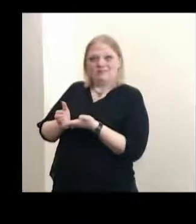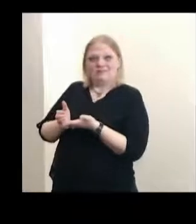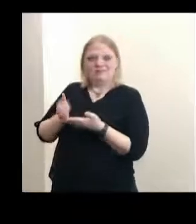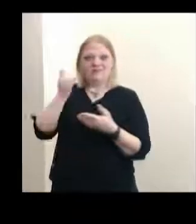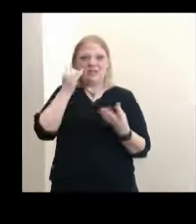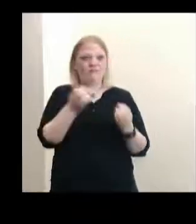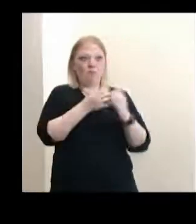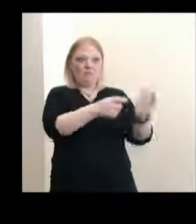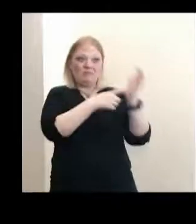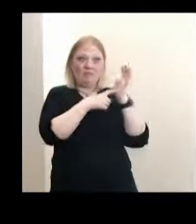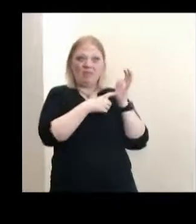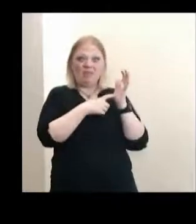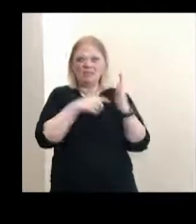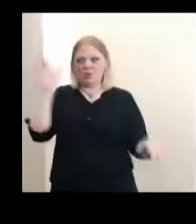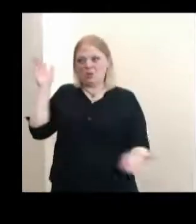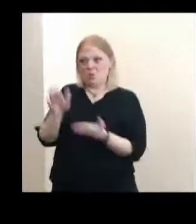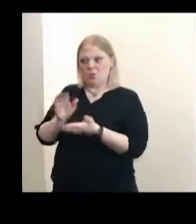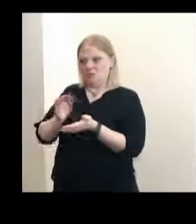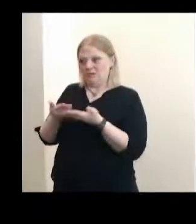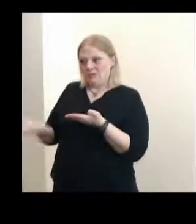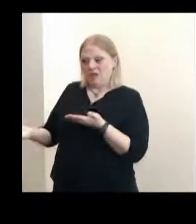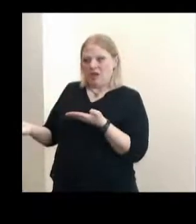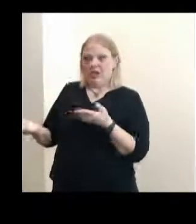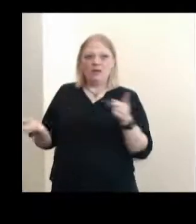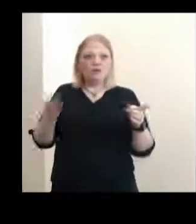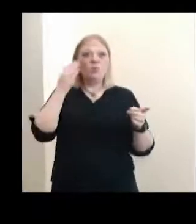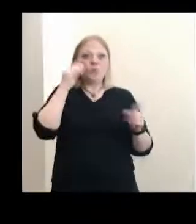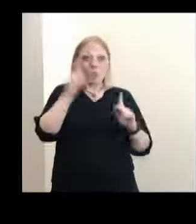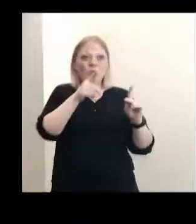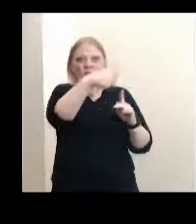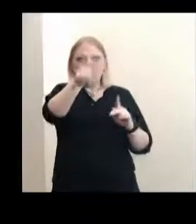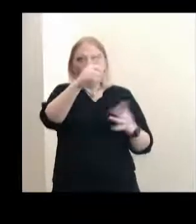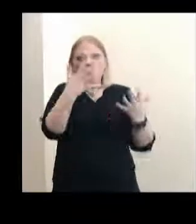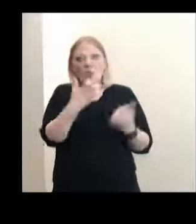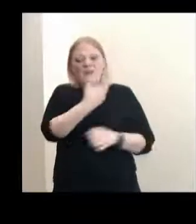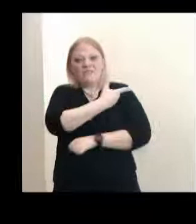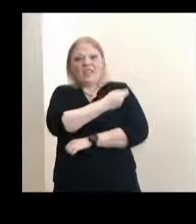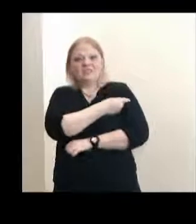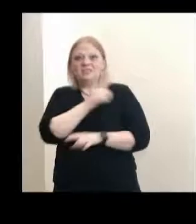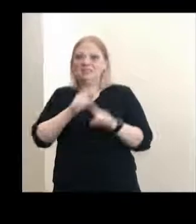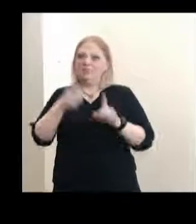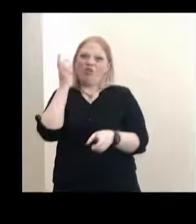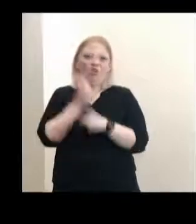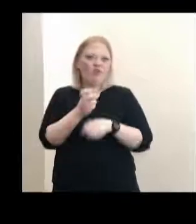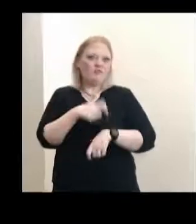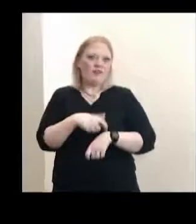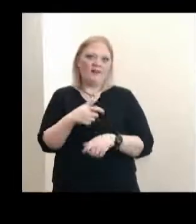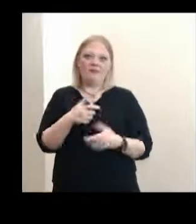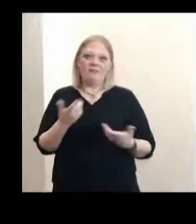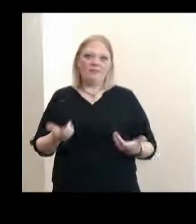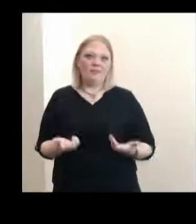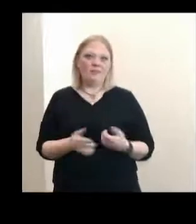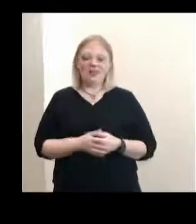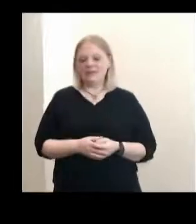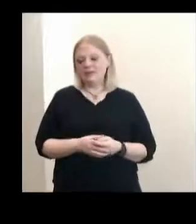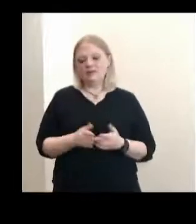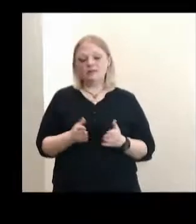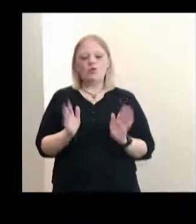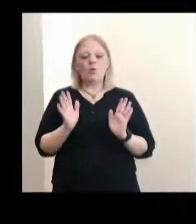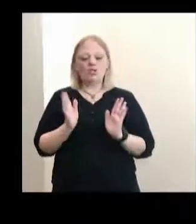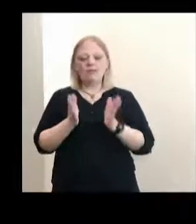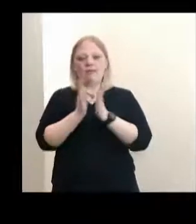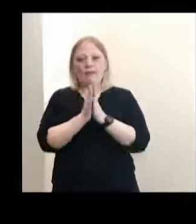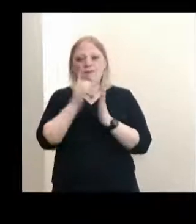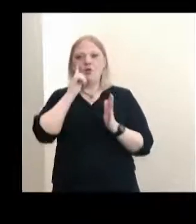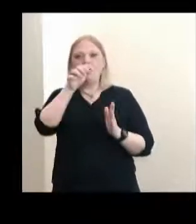supply, we know that there are people out there who still want to get vaccinated or have a tough time doing it. I just ask you once again